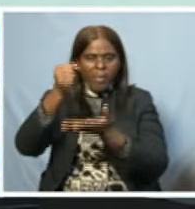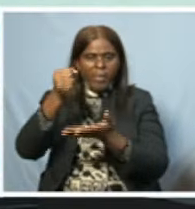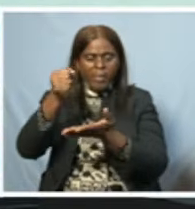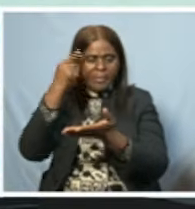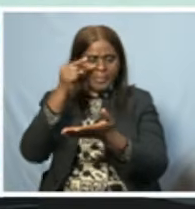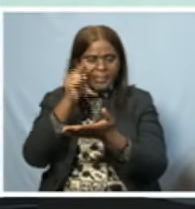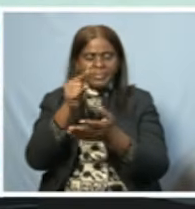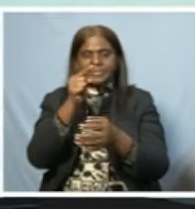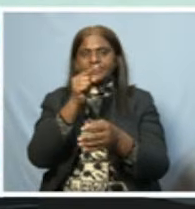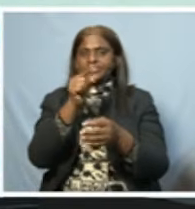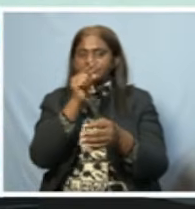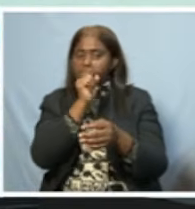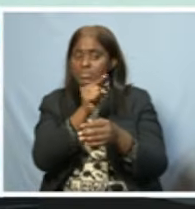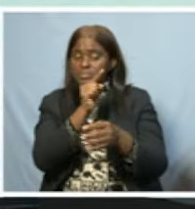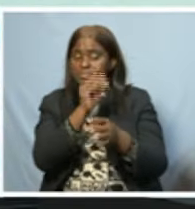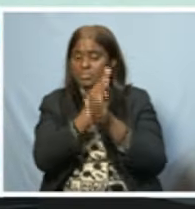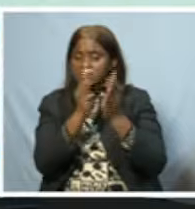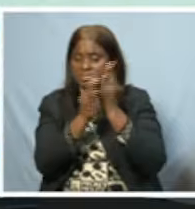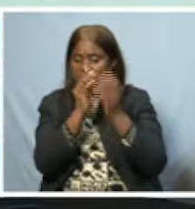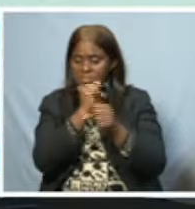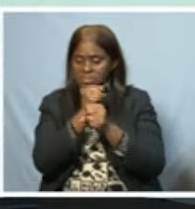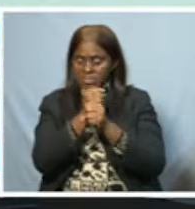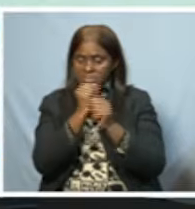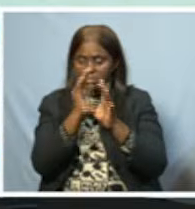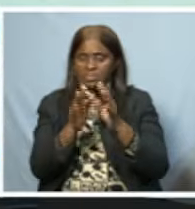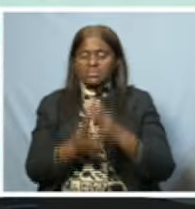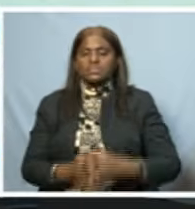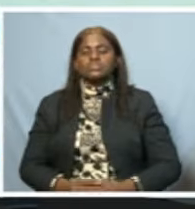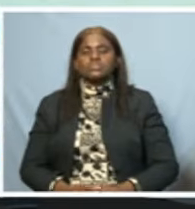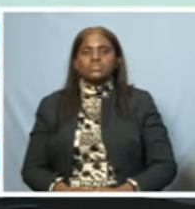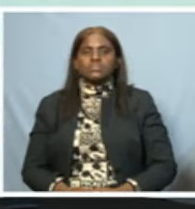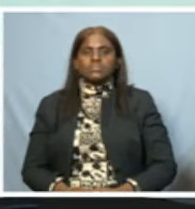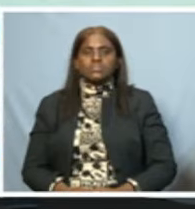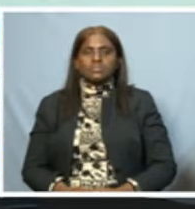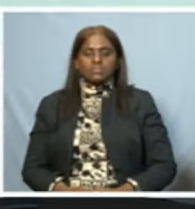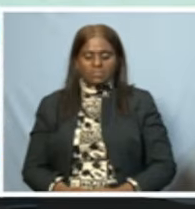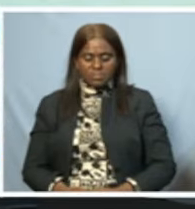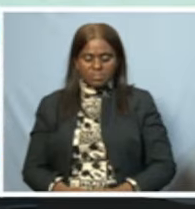the contracted workers.